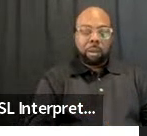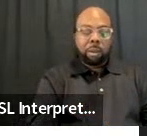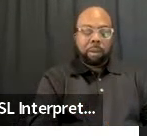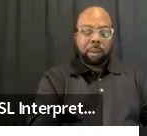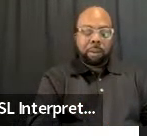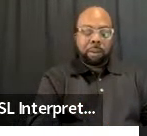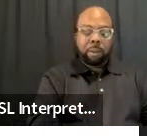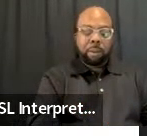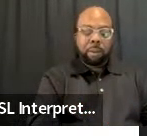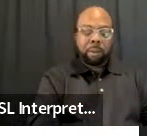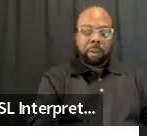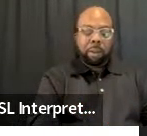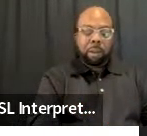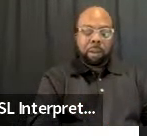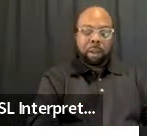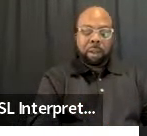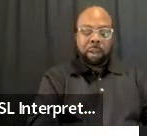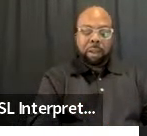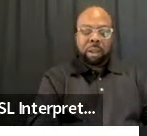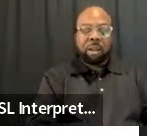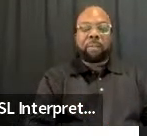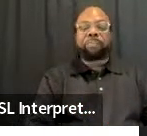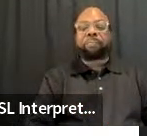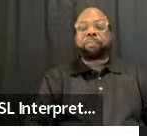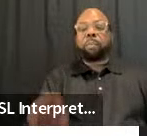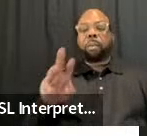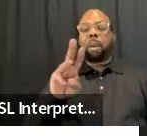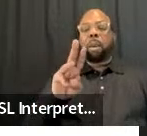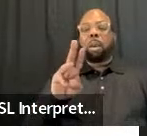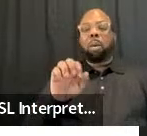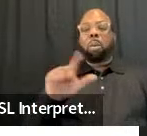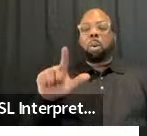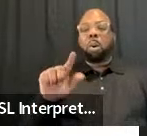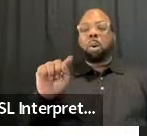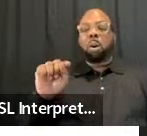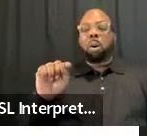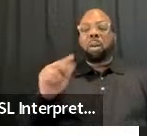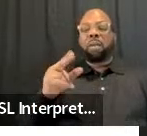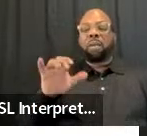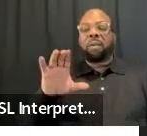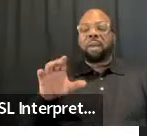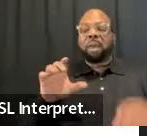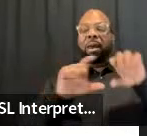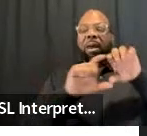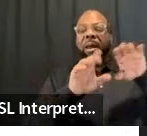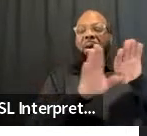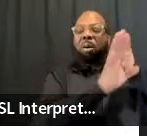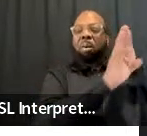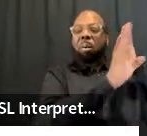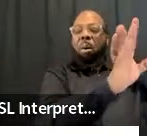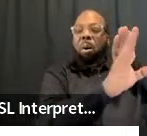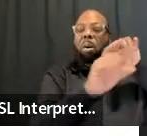Our eighth proposal also relates to wall thickness and the performance of exterior walls, but in a very particular way.